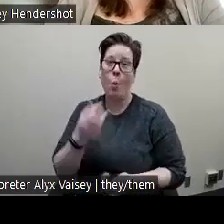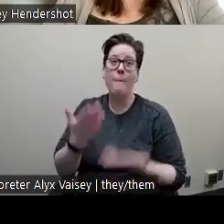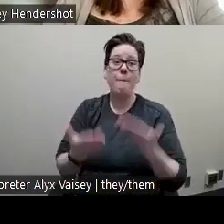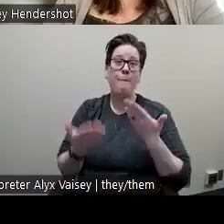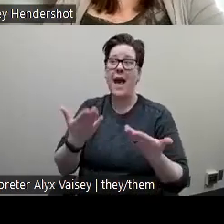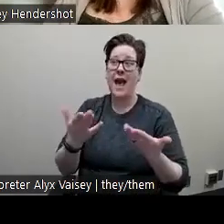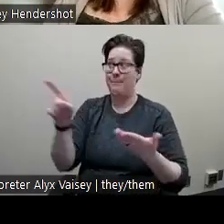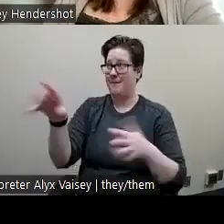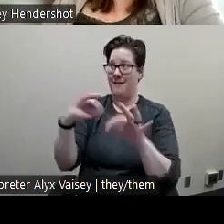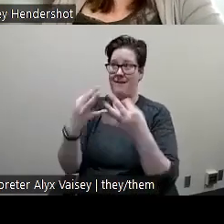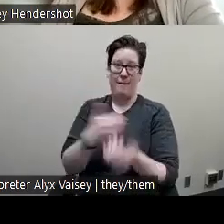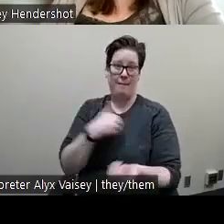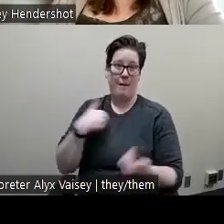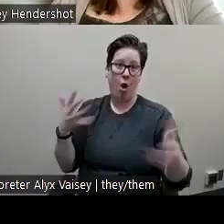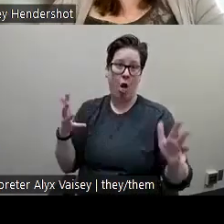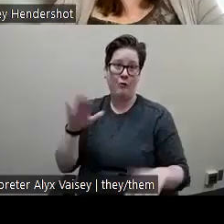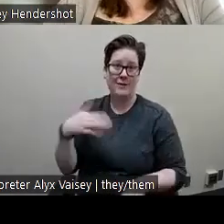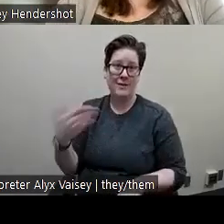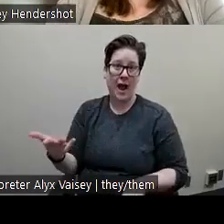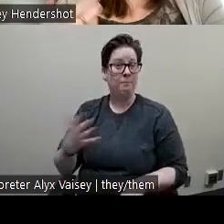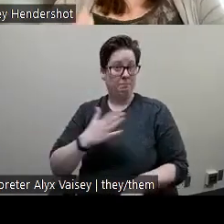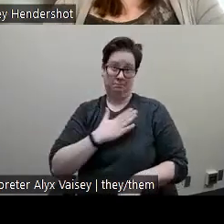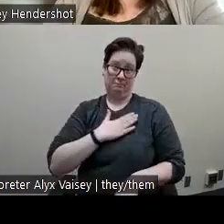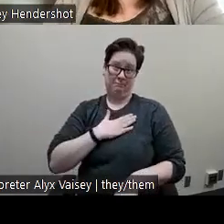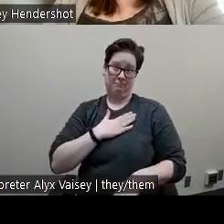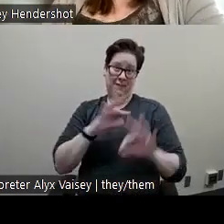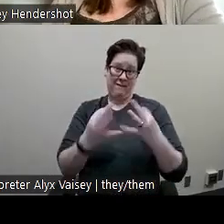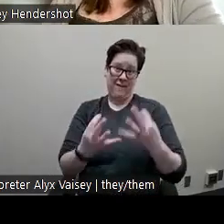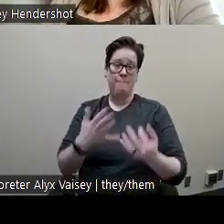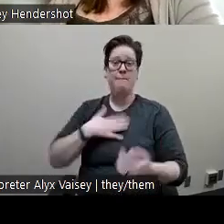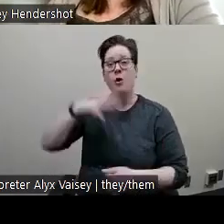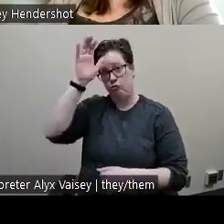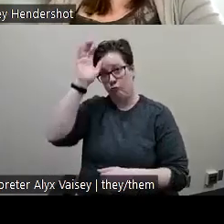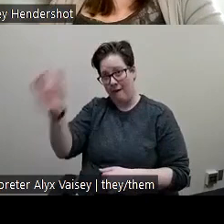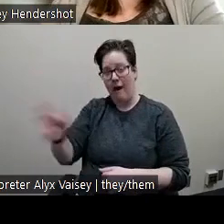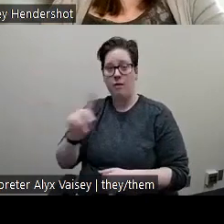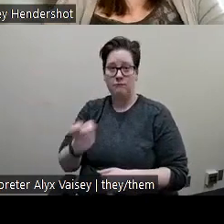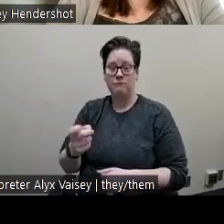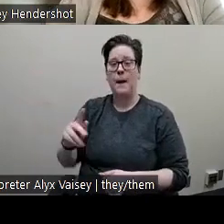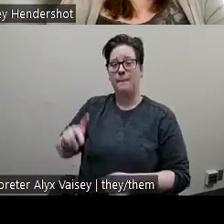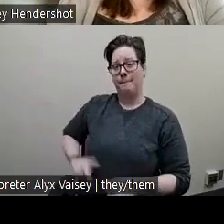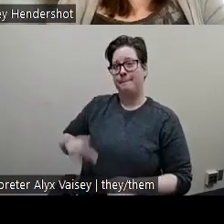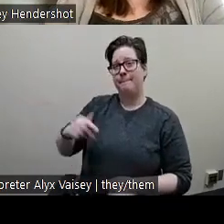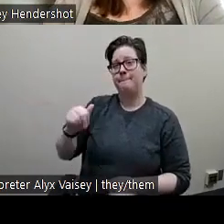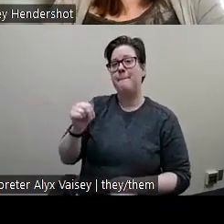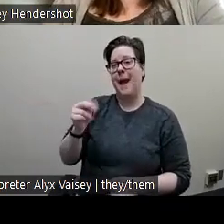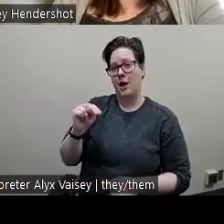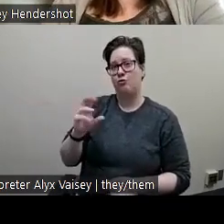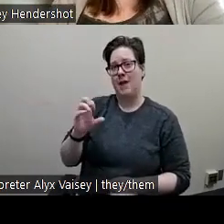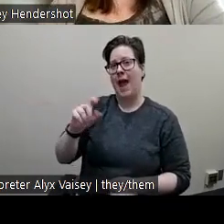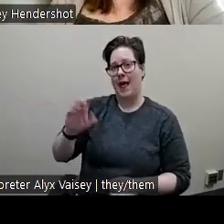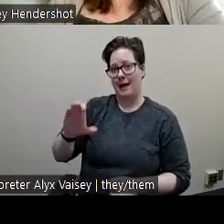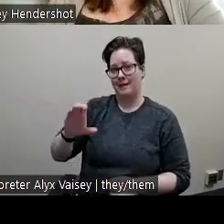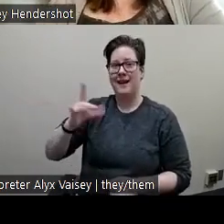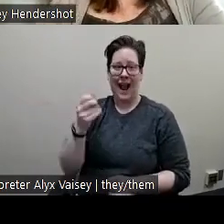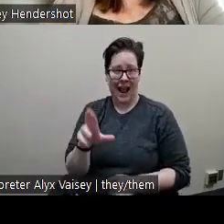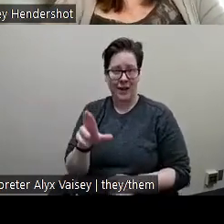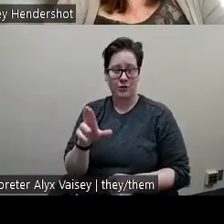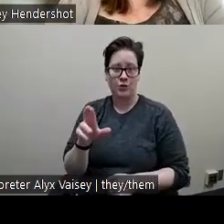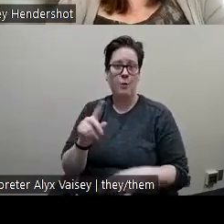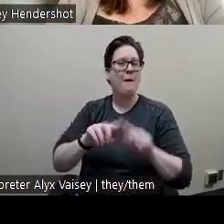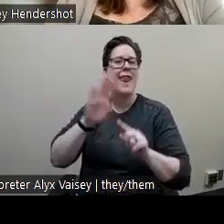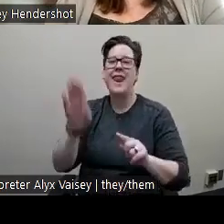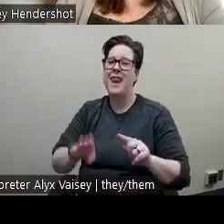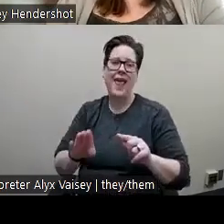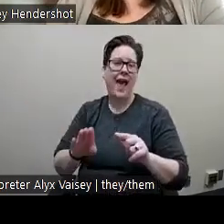alive. So in my own personal family, my grandfather was diagnosed with pancreatic cancer, but he never had genetic